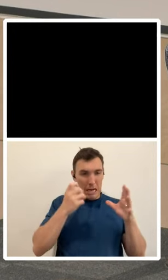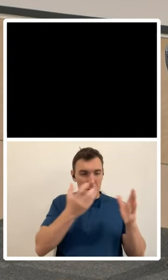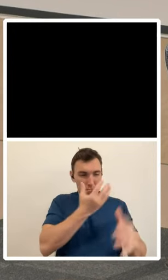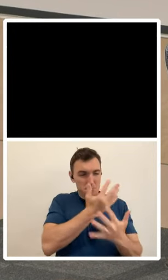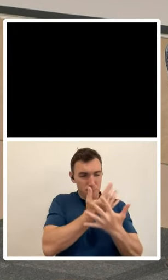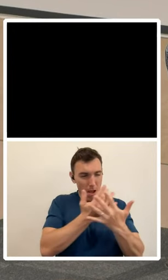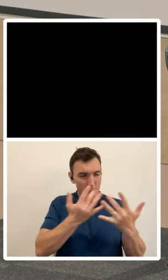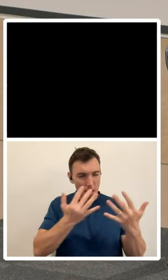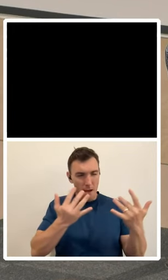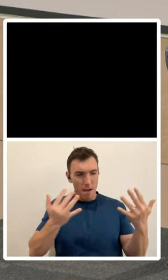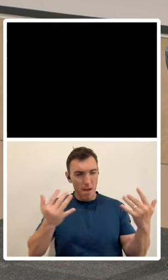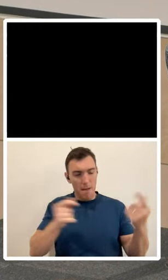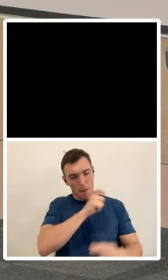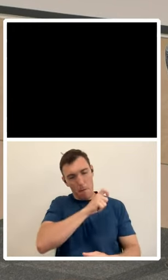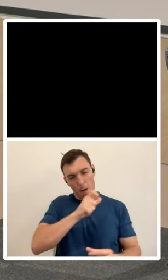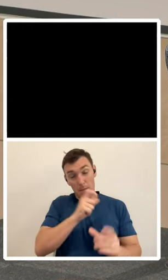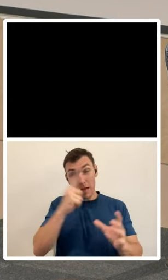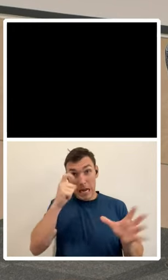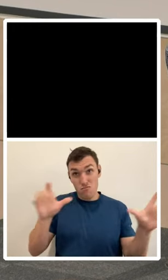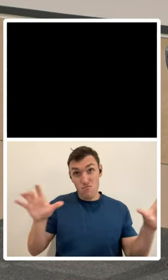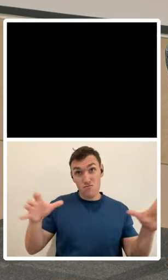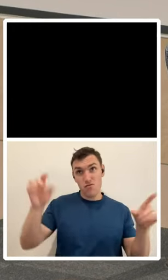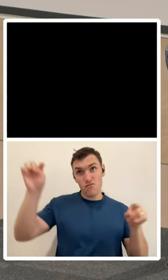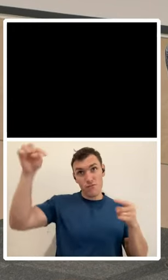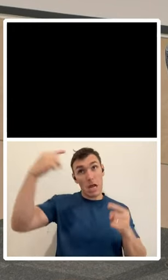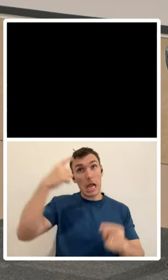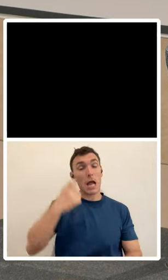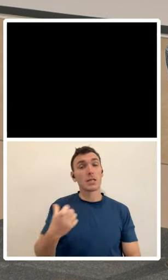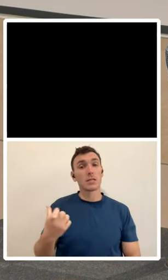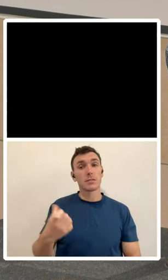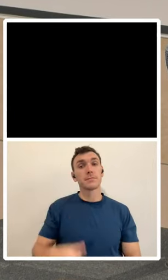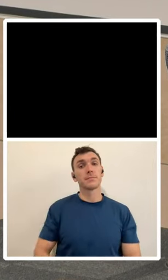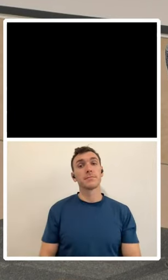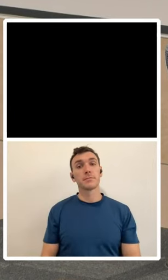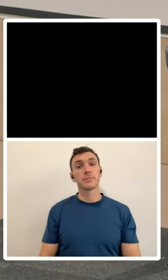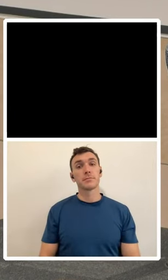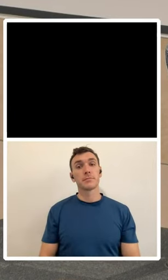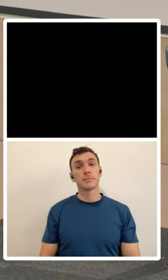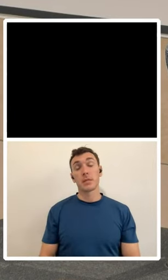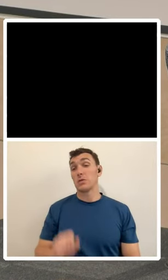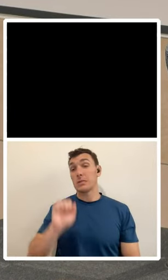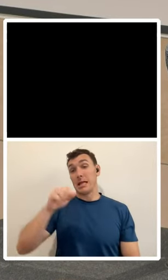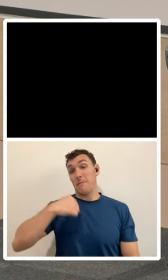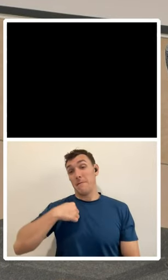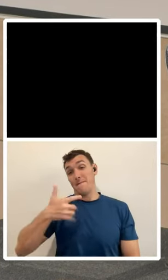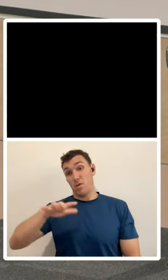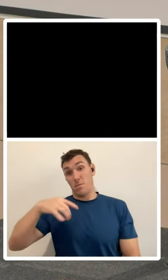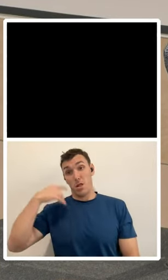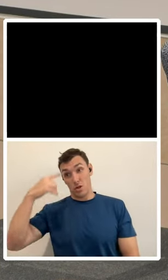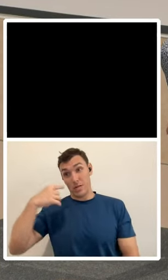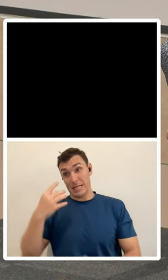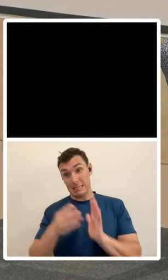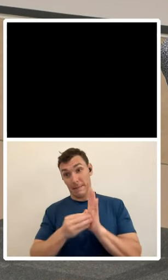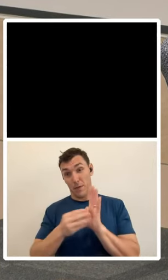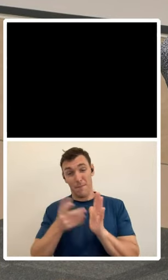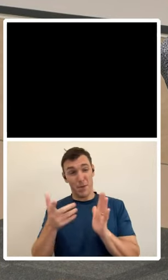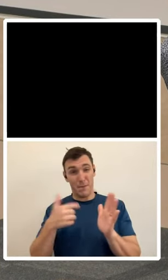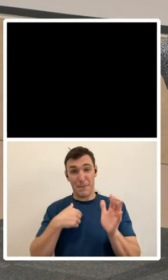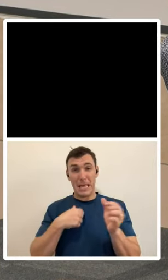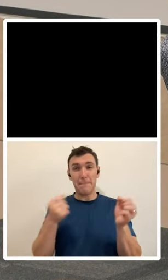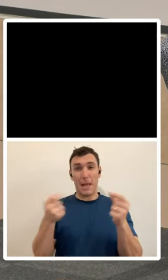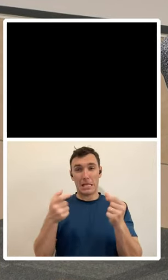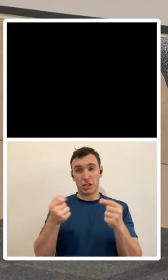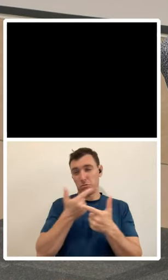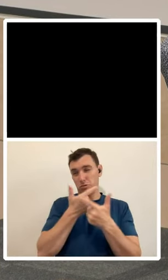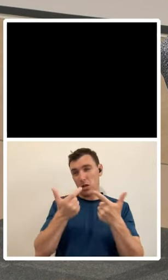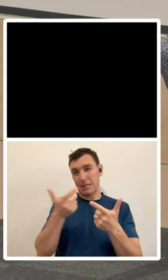from people in Glasgow, in Birmingham, in Belfast, and in Manchester, who resonate with the way that I speak because it sounds like I'm